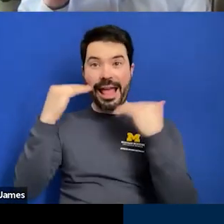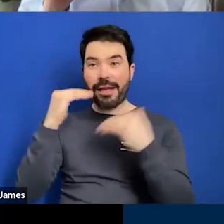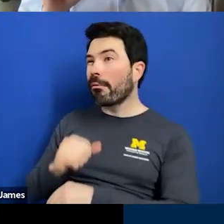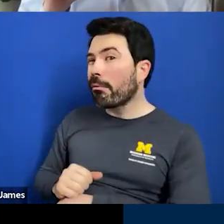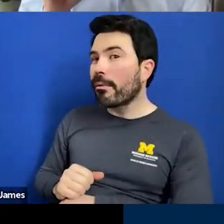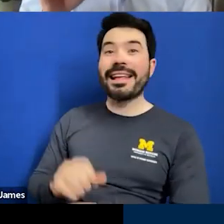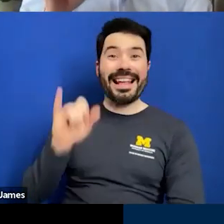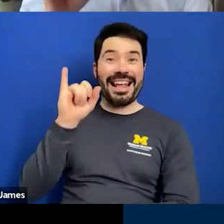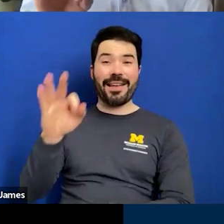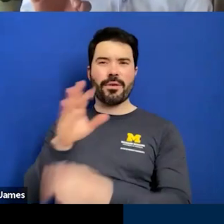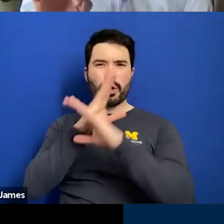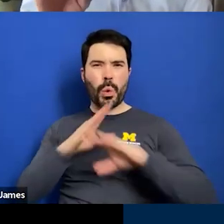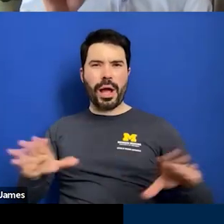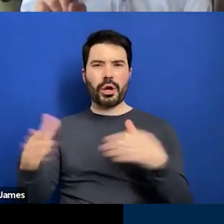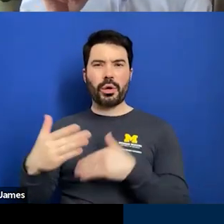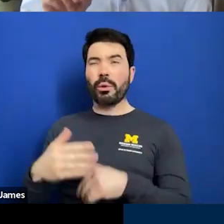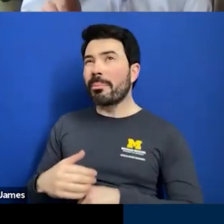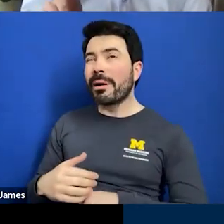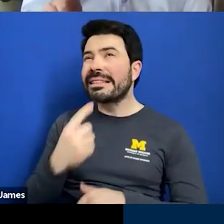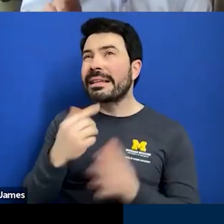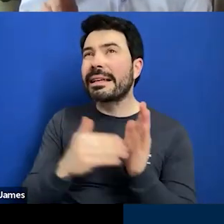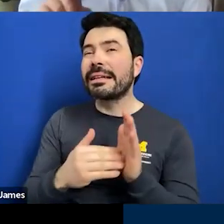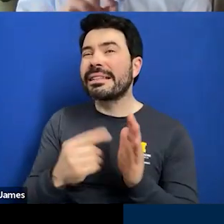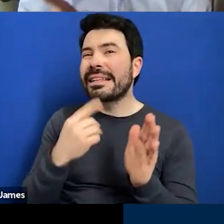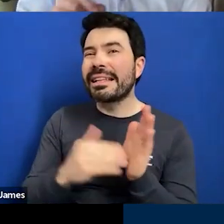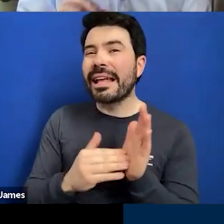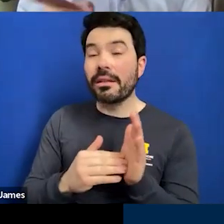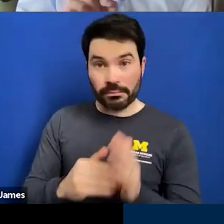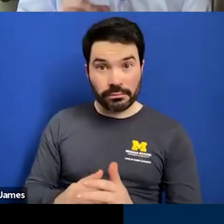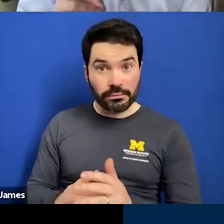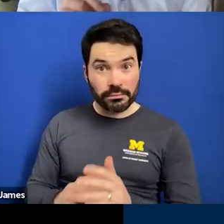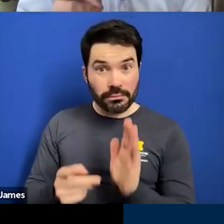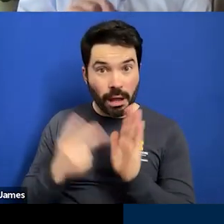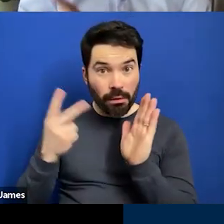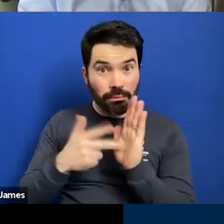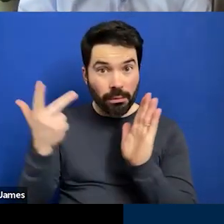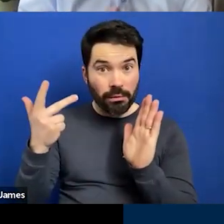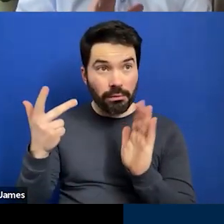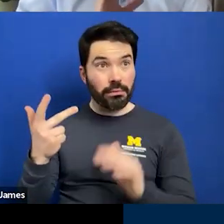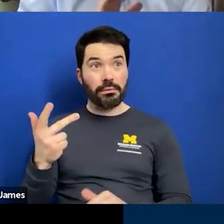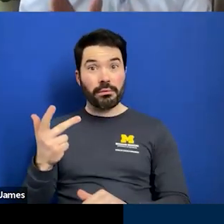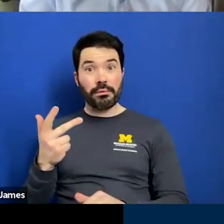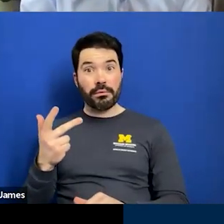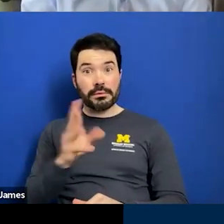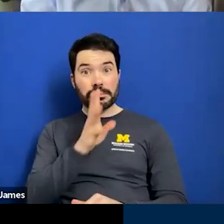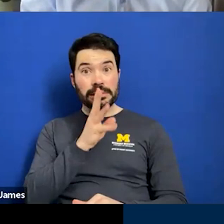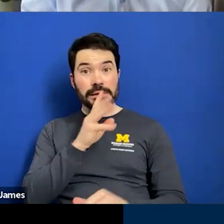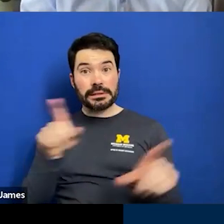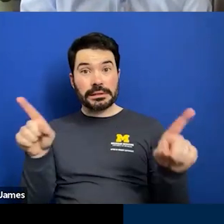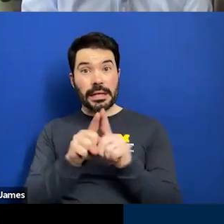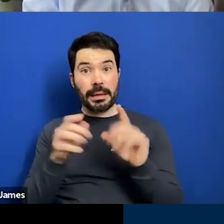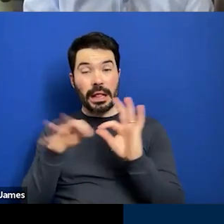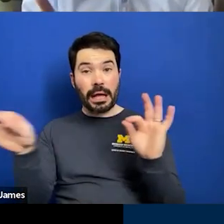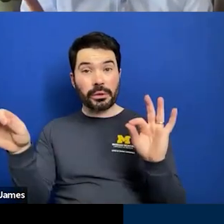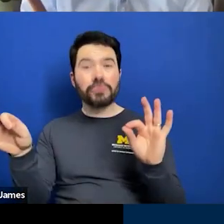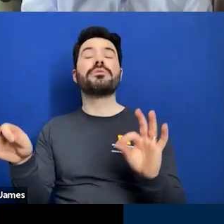having someone ask for a repeat more than once, and you're both speaking the same native language, that is hearing loss. Need a hearing